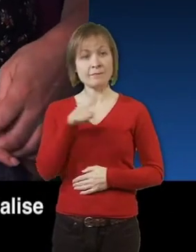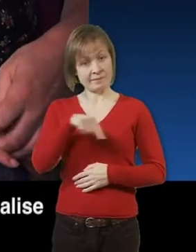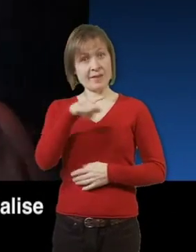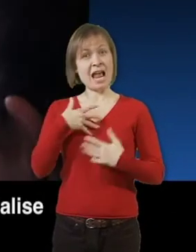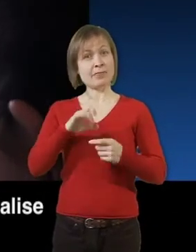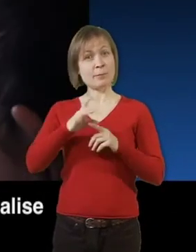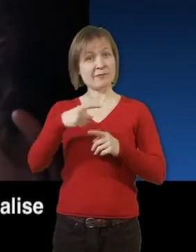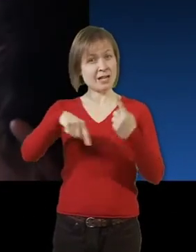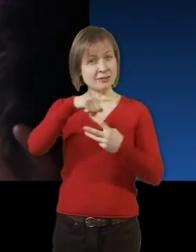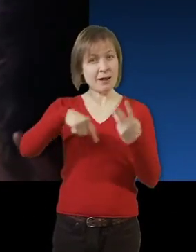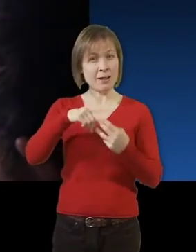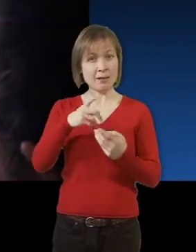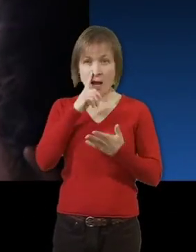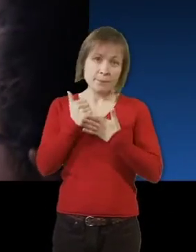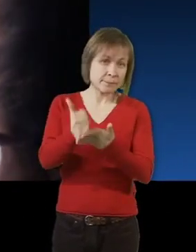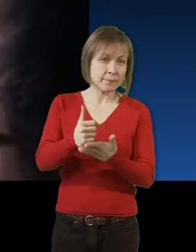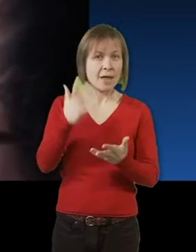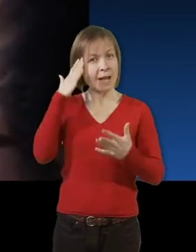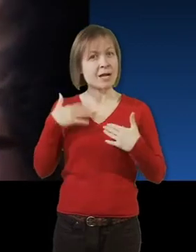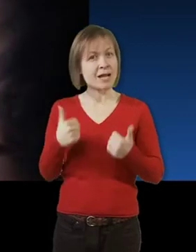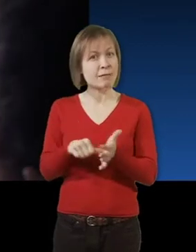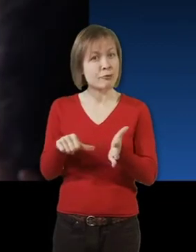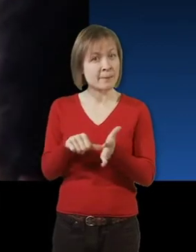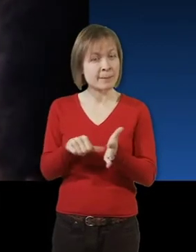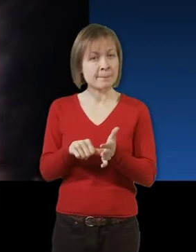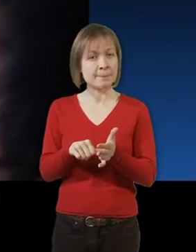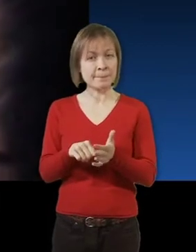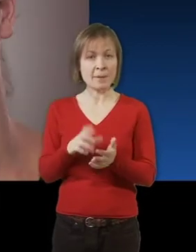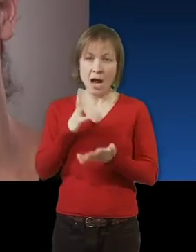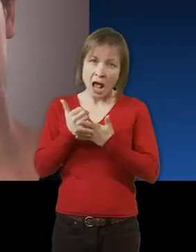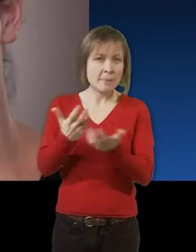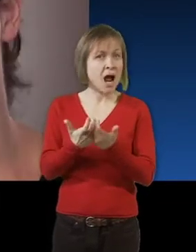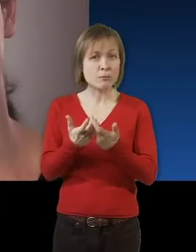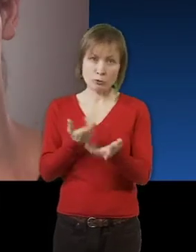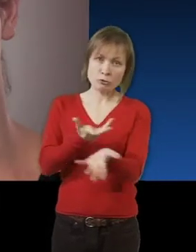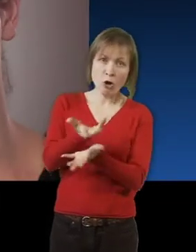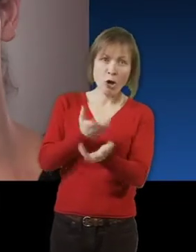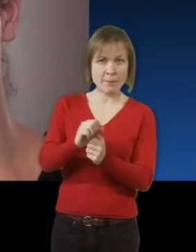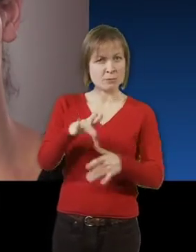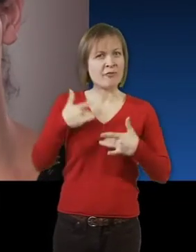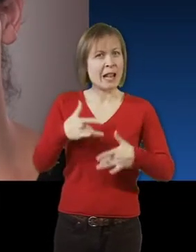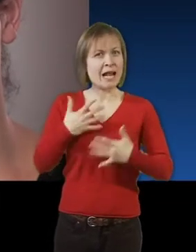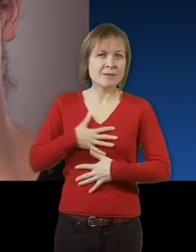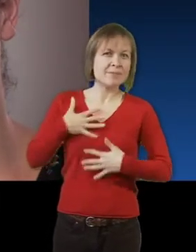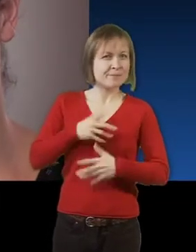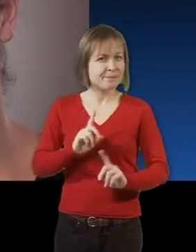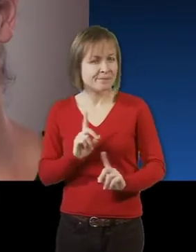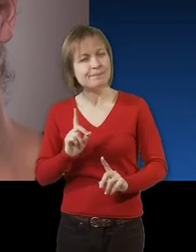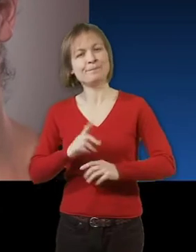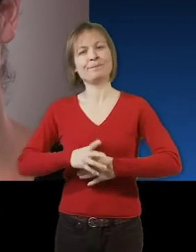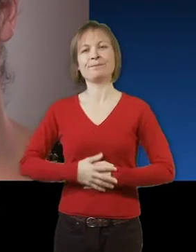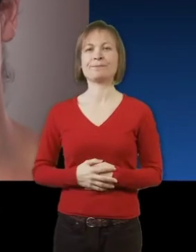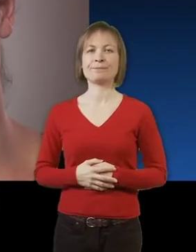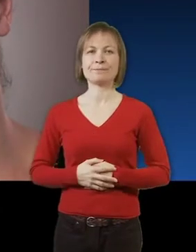These health professionals specialise in mental health problems and can help you by talking to you about your feelings.